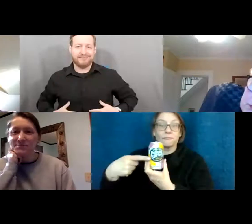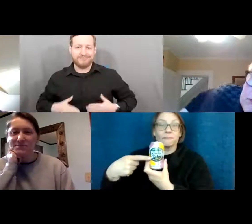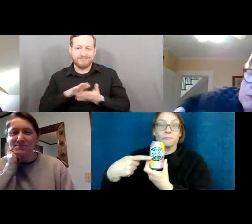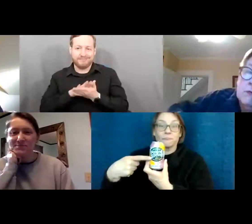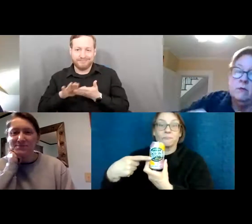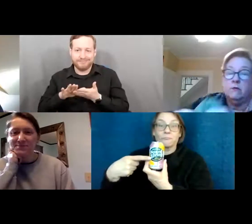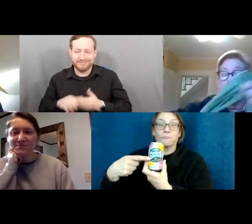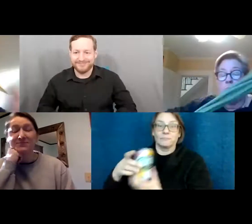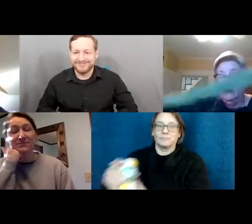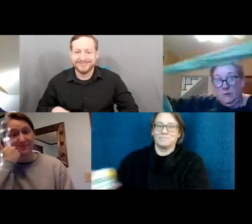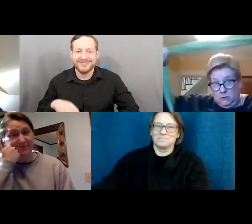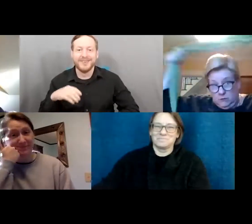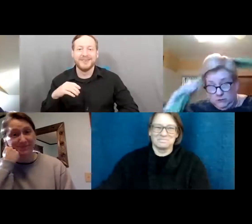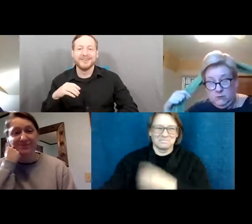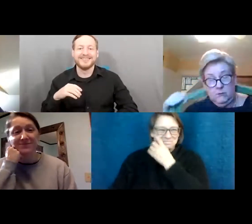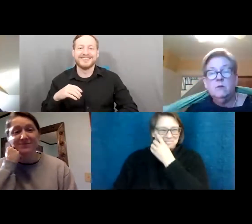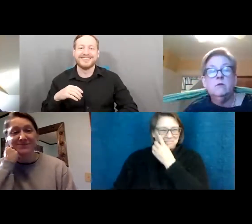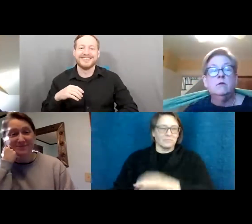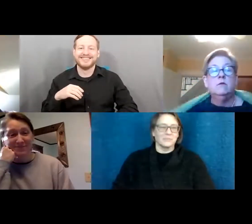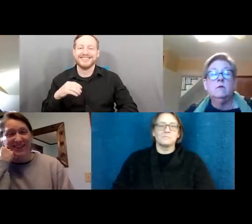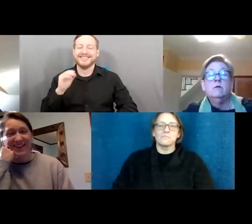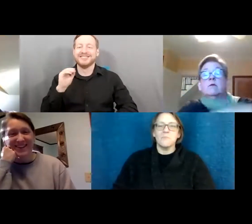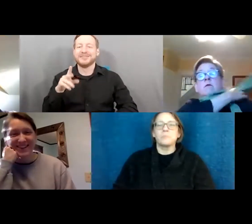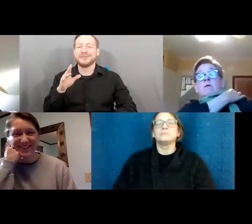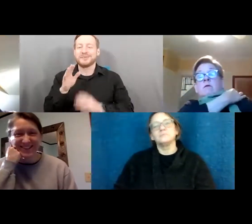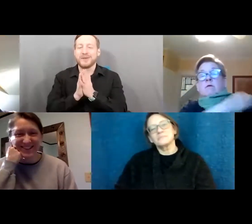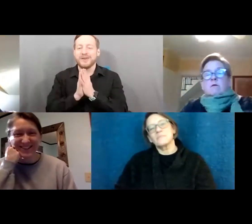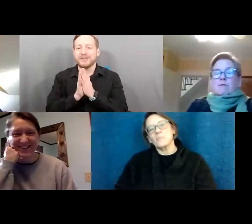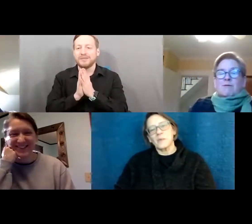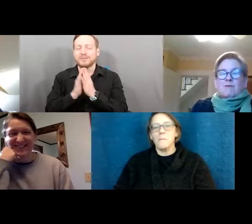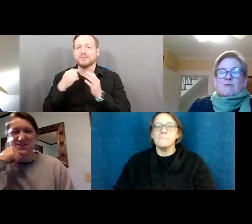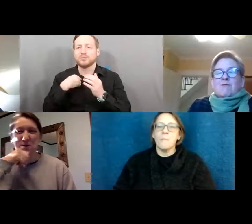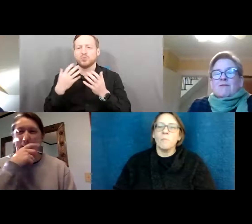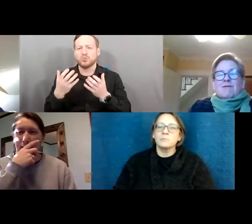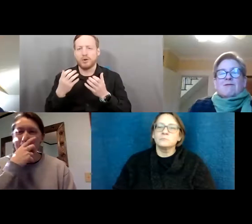ready. But today for the meeting, I'm wearing a plain solid color.